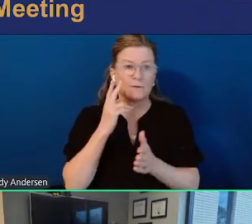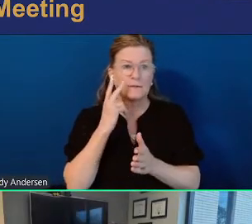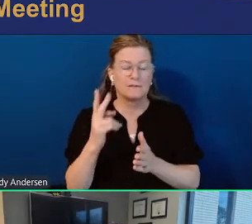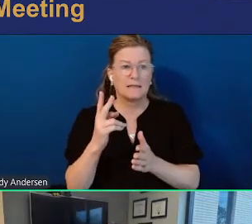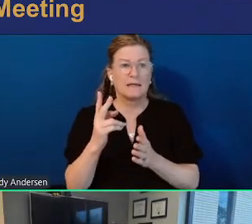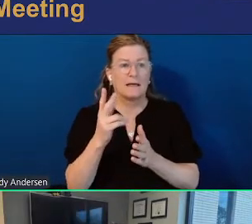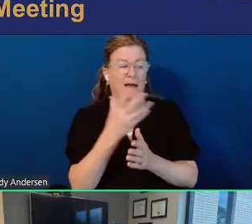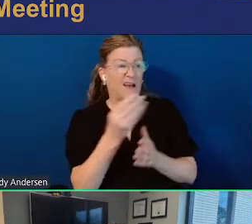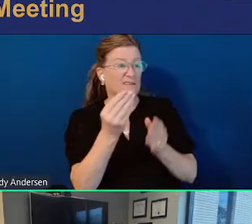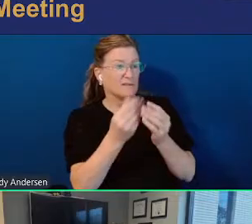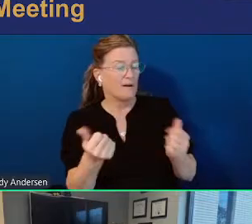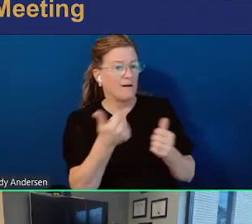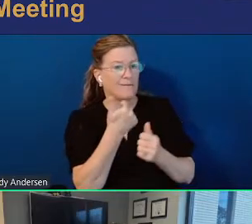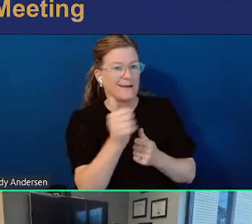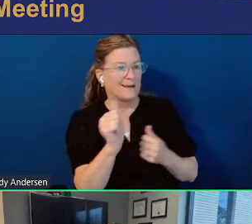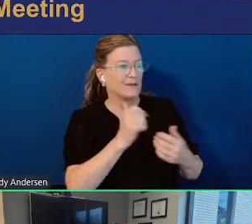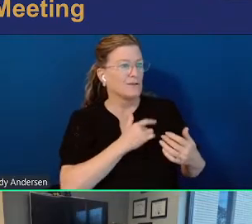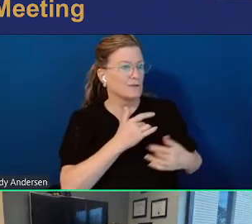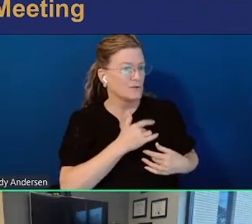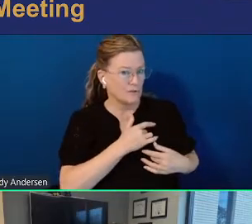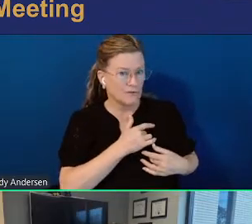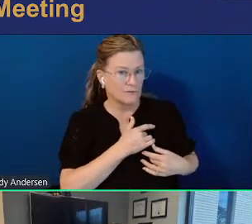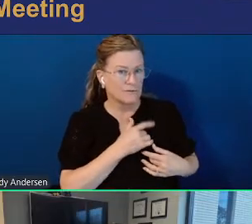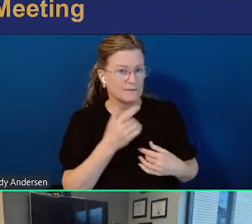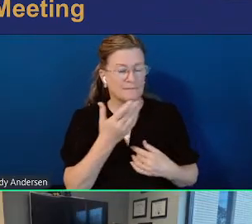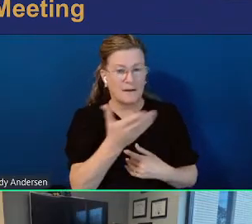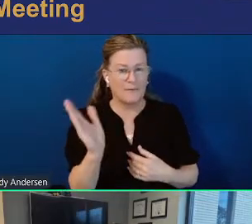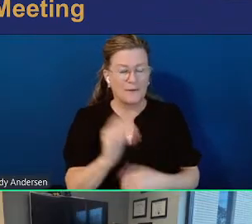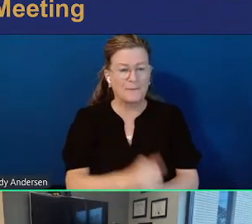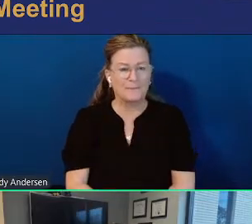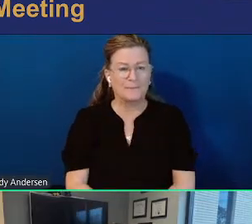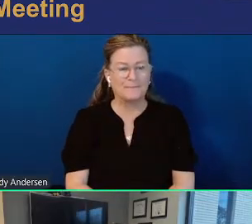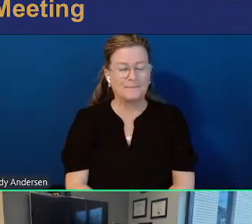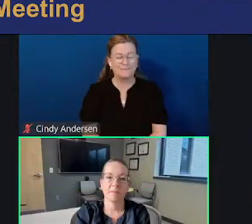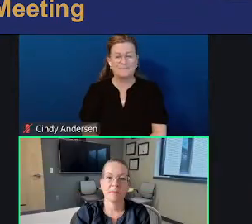resolve any of the outlying concerns that are existing out there.